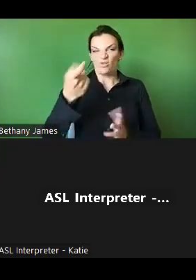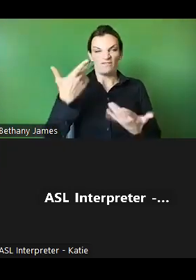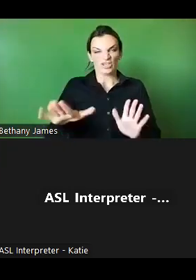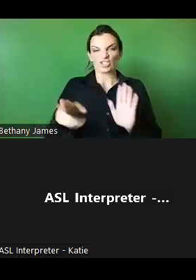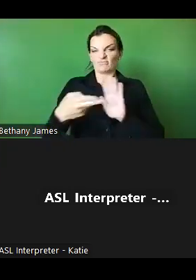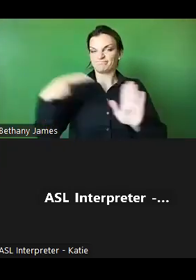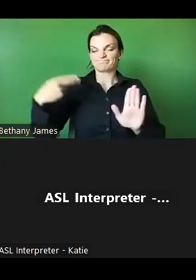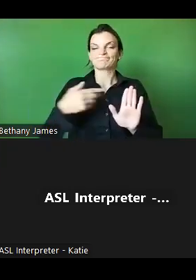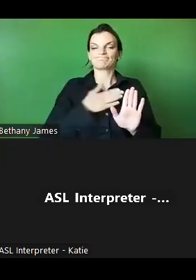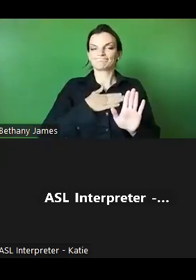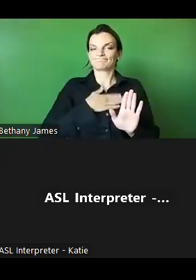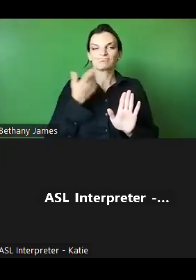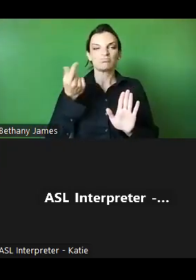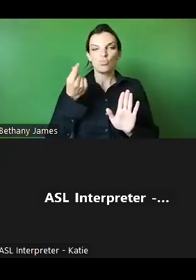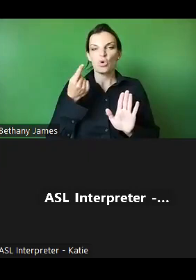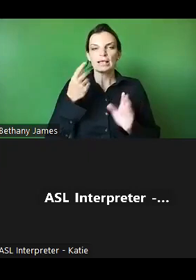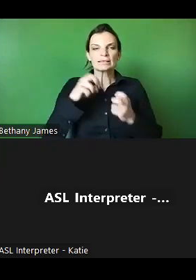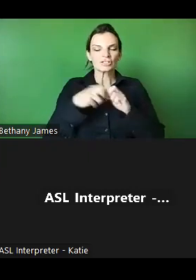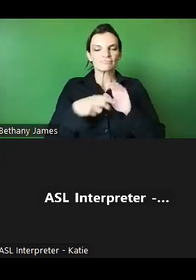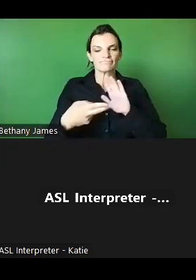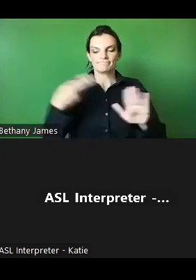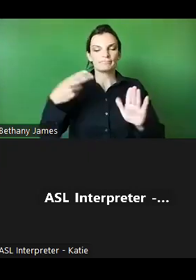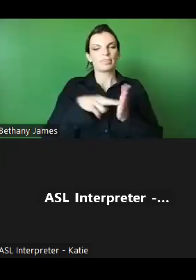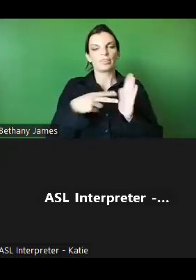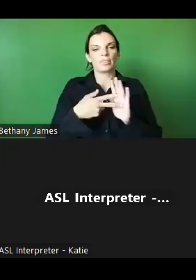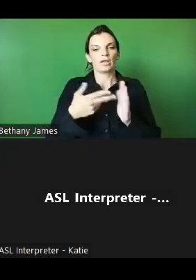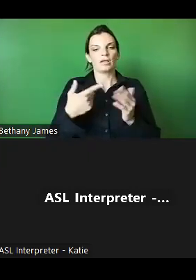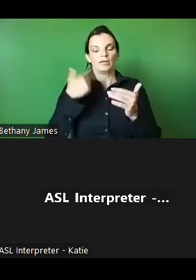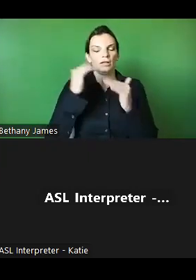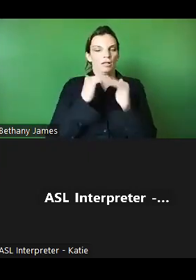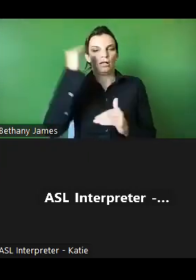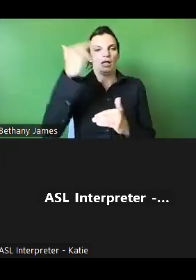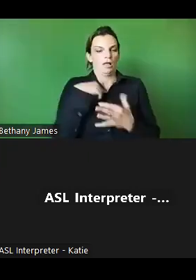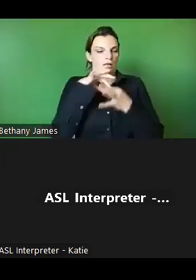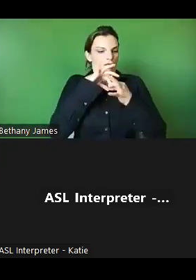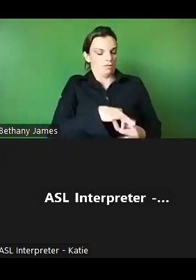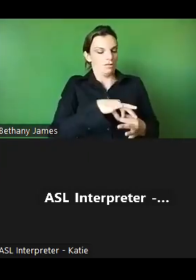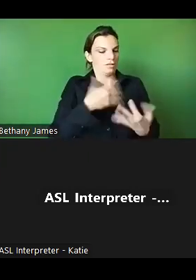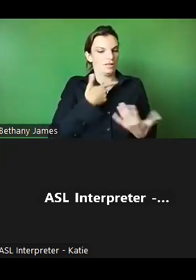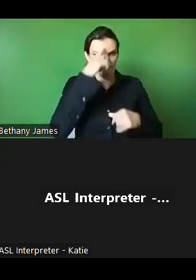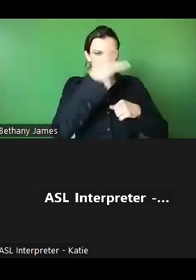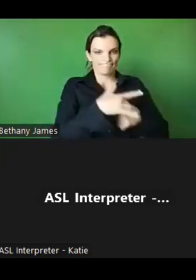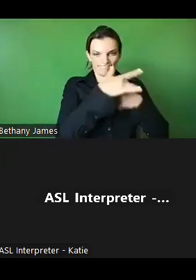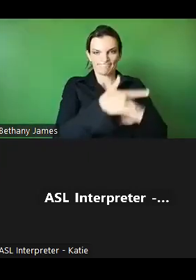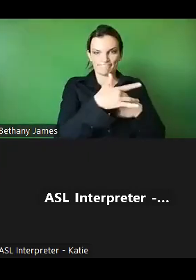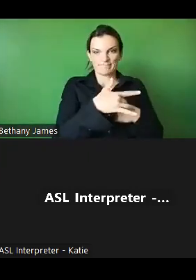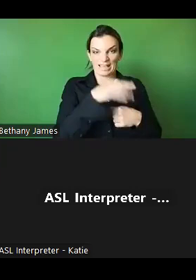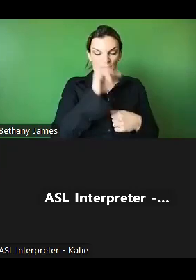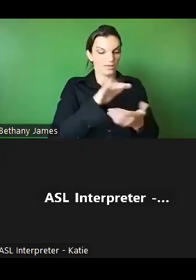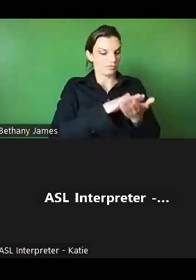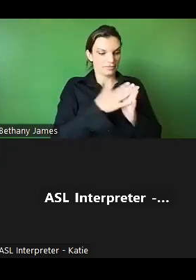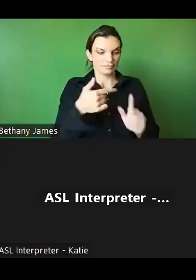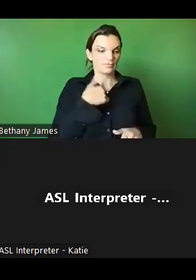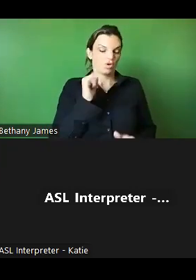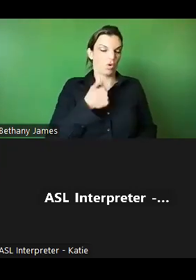we believe that heightened sensitivity to perceived microaggressions risks fostering that victim mentality that we